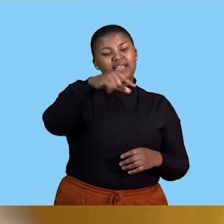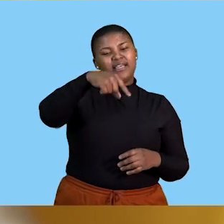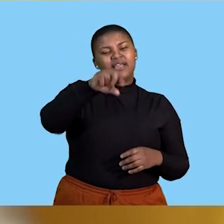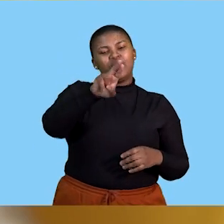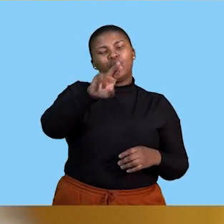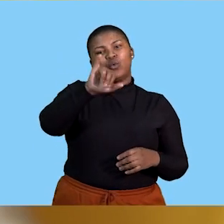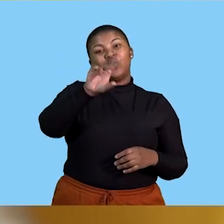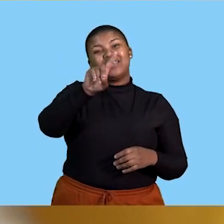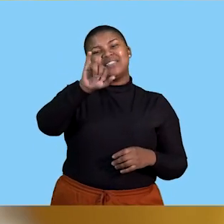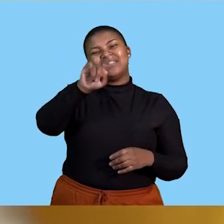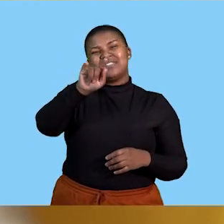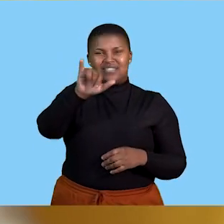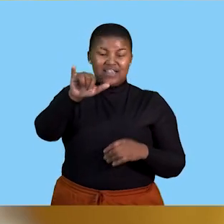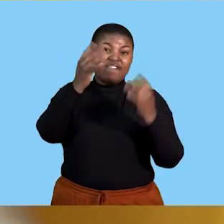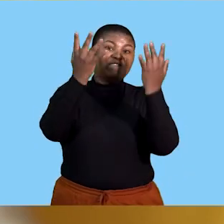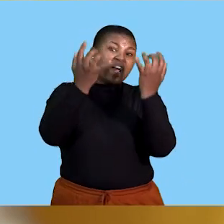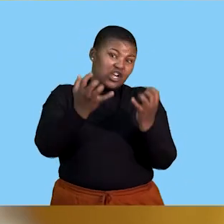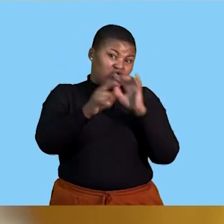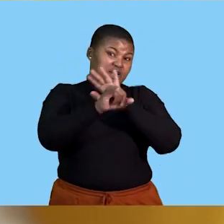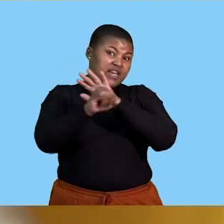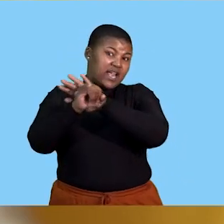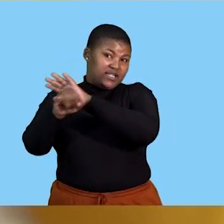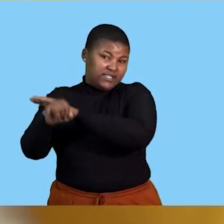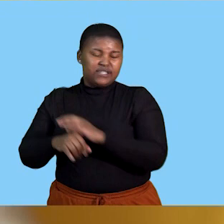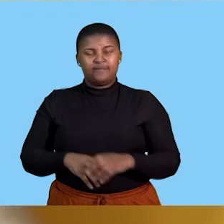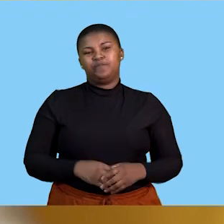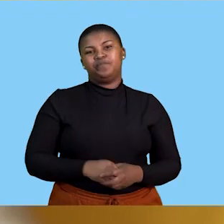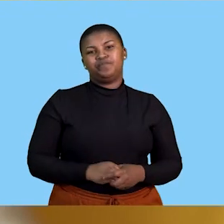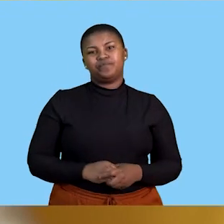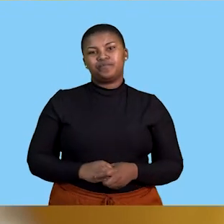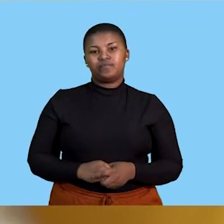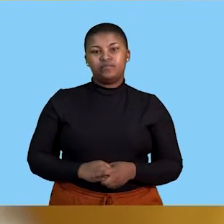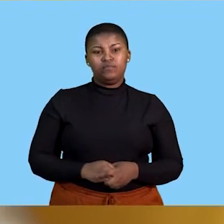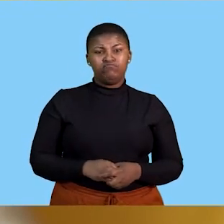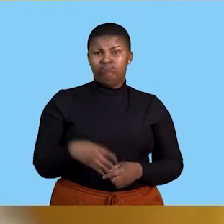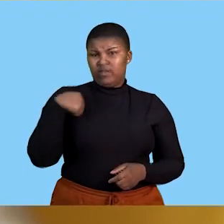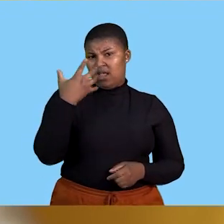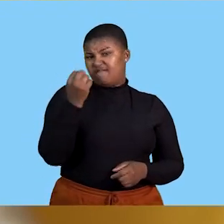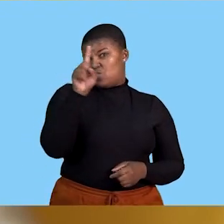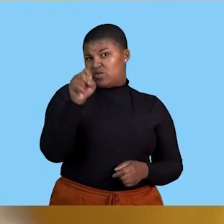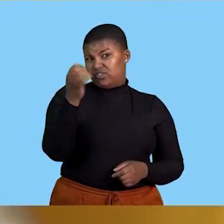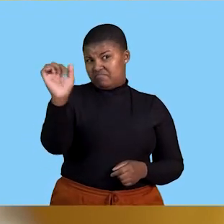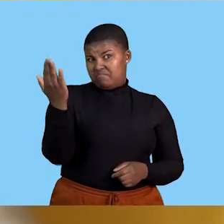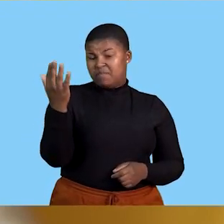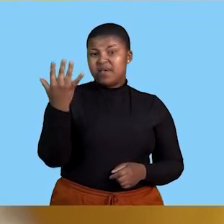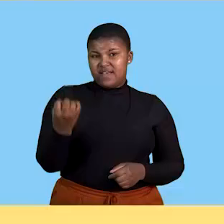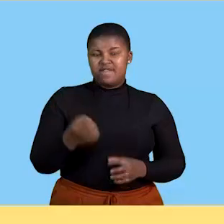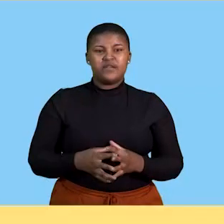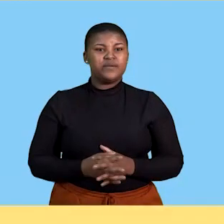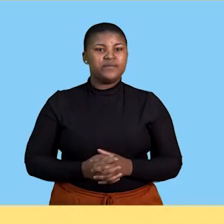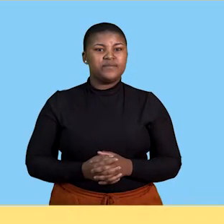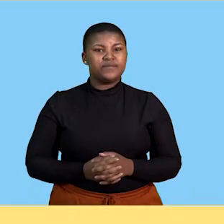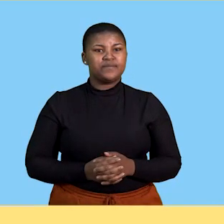financial indicators. Liquidity financial indicators. I have a practice question with me here,